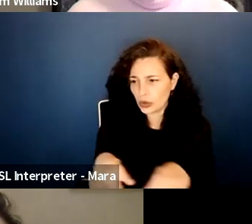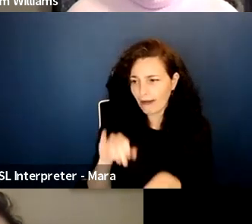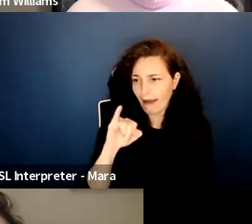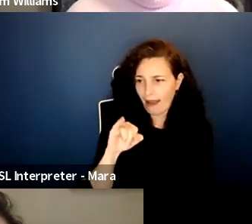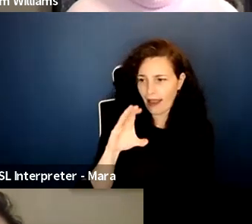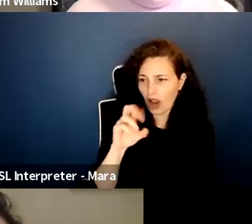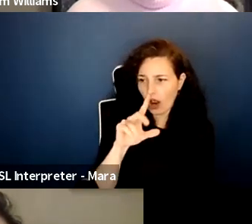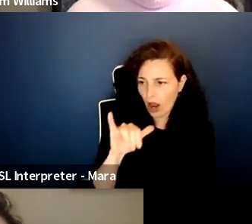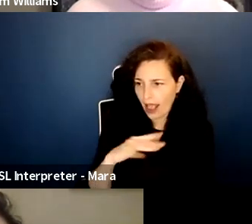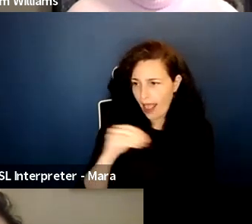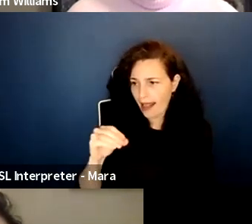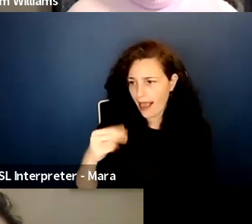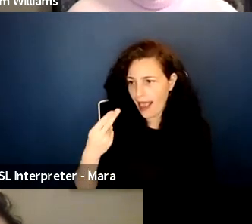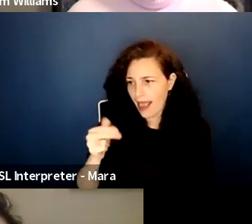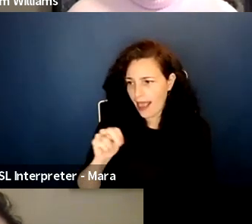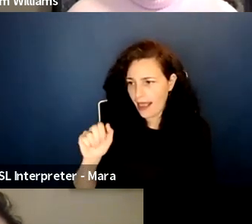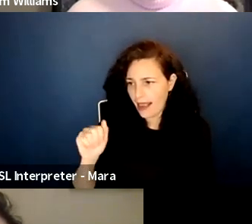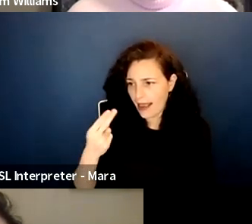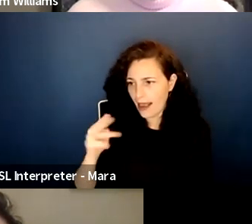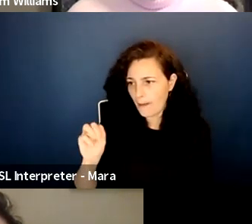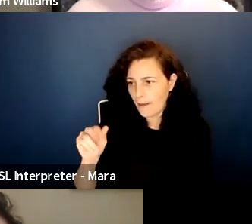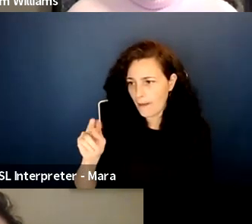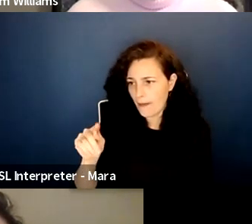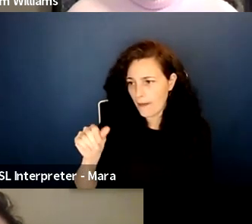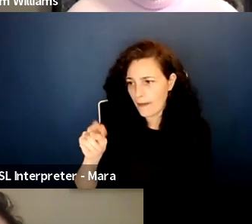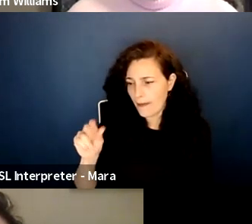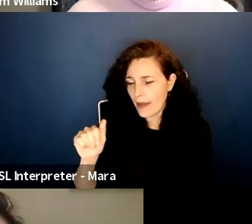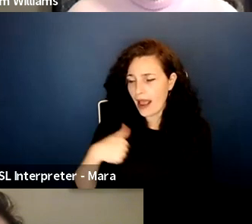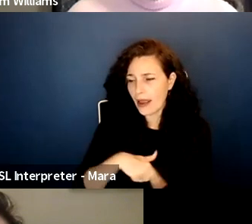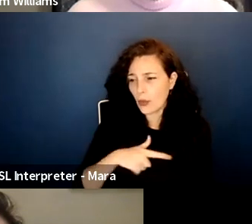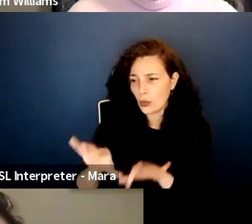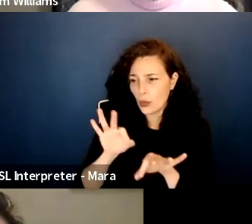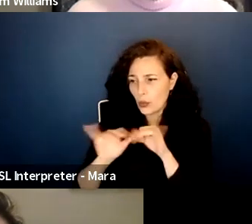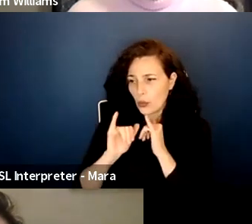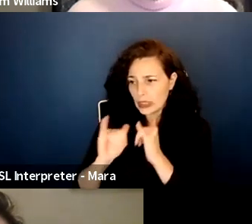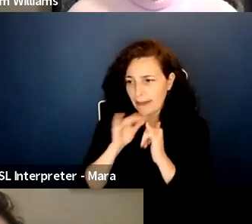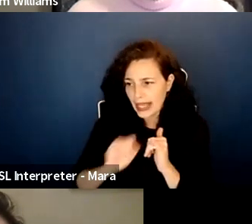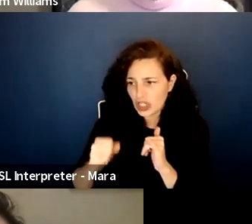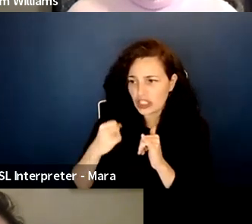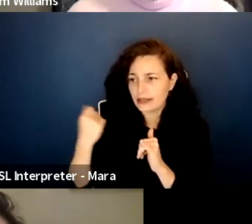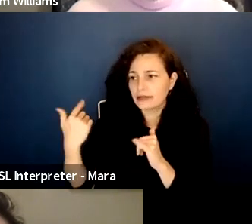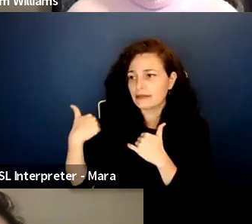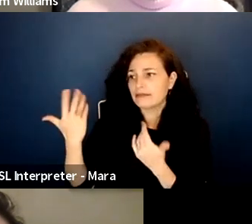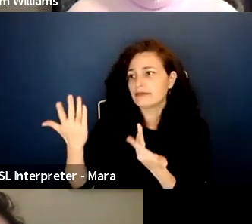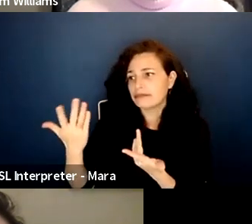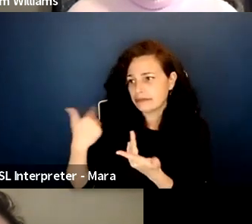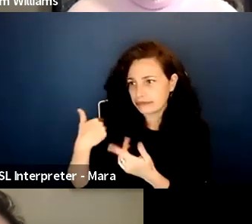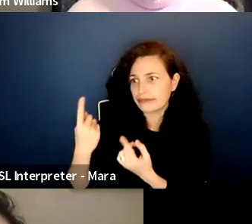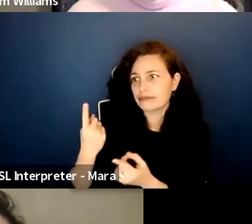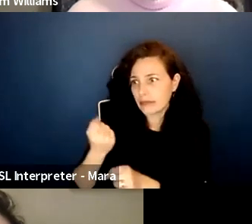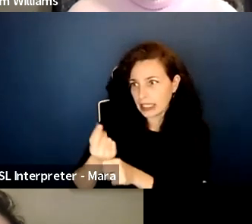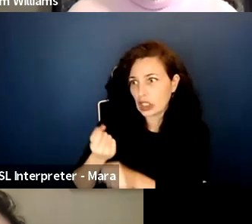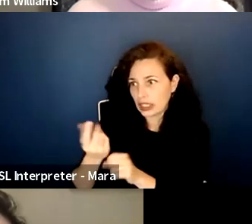was we were casting the exact same ages every year. And then it sort of shifted to a little bit older. And then